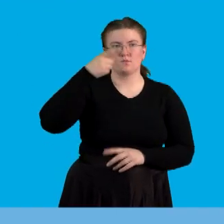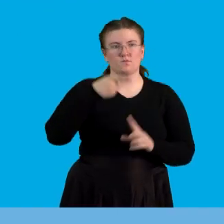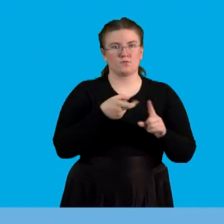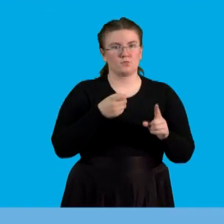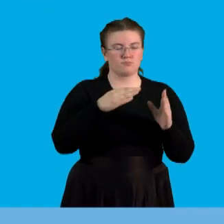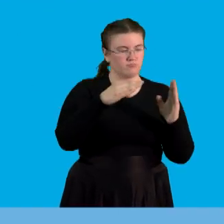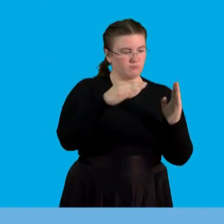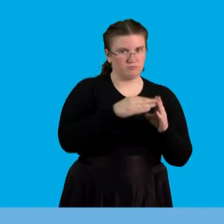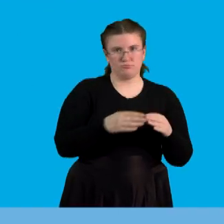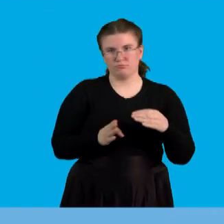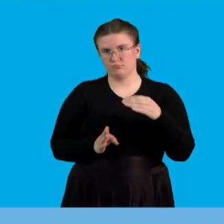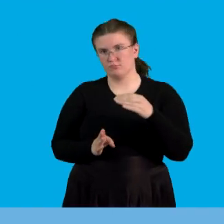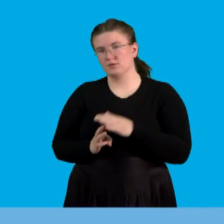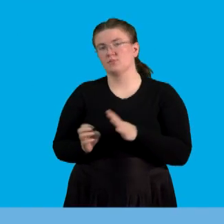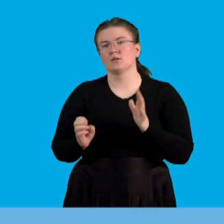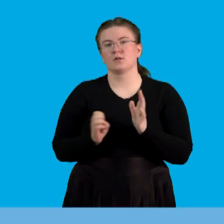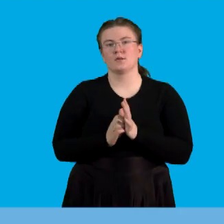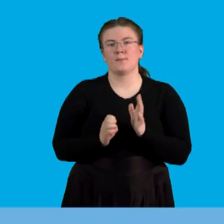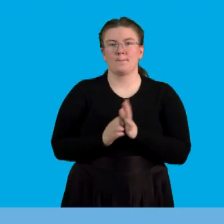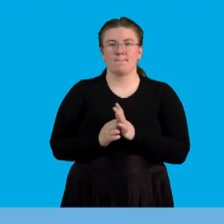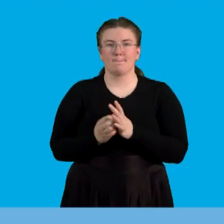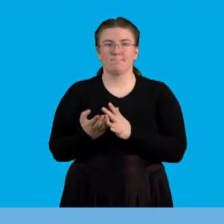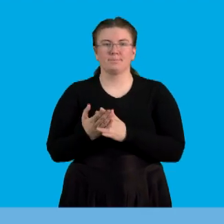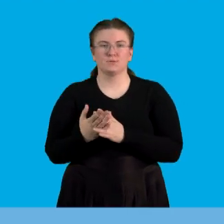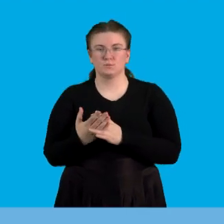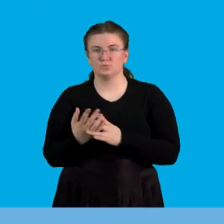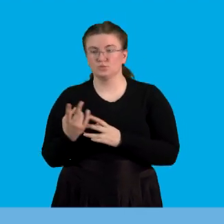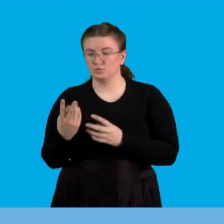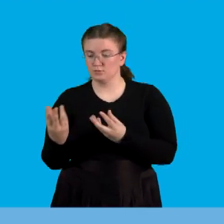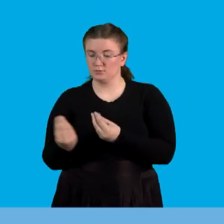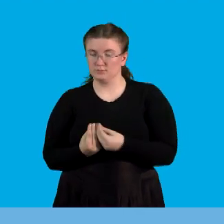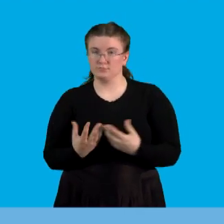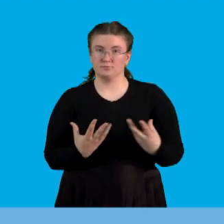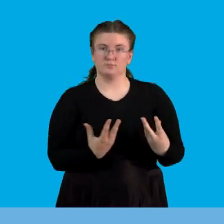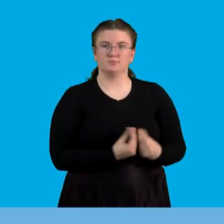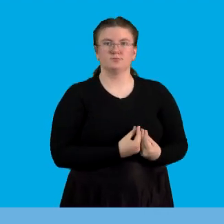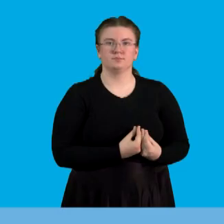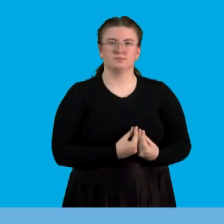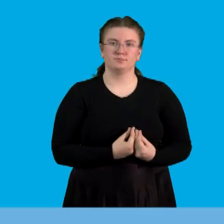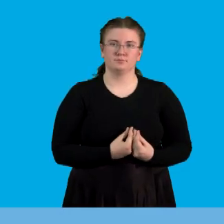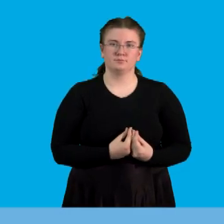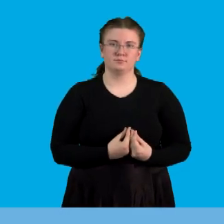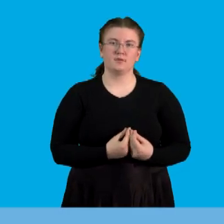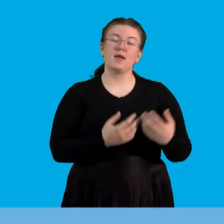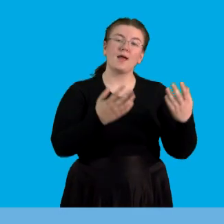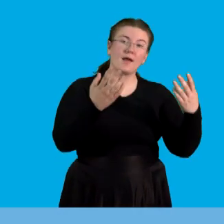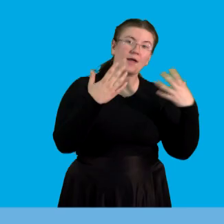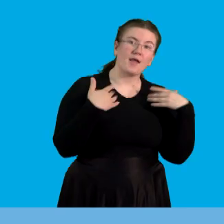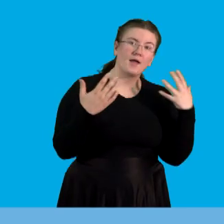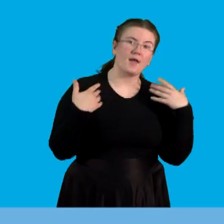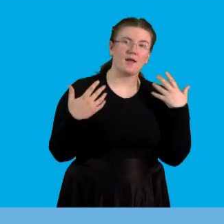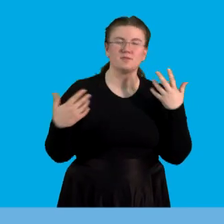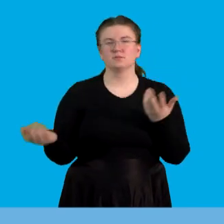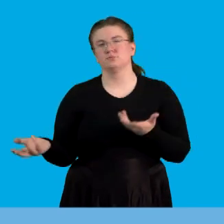if this is now the border between two mediums, that now being air, let's assume it's air, and